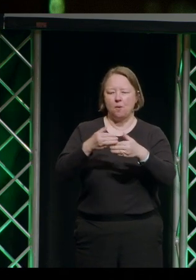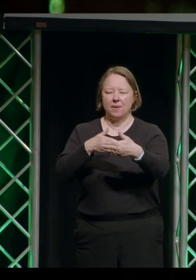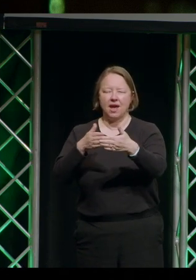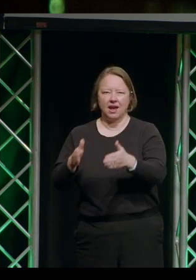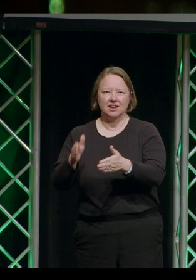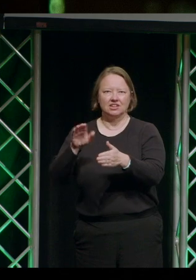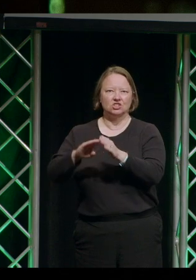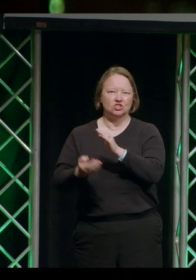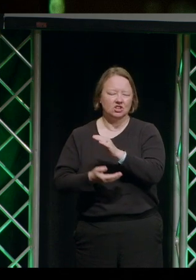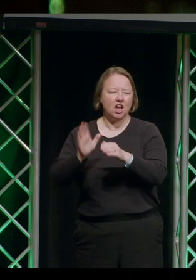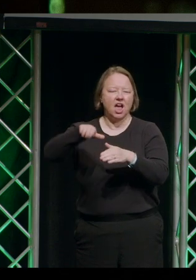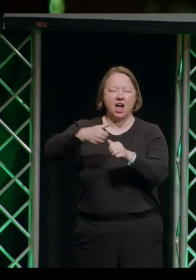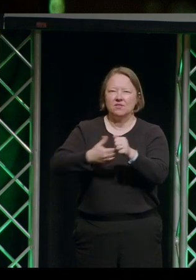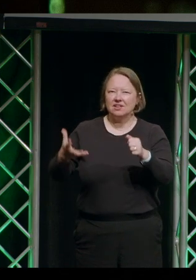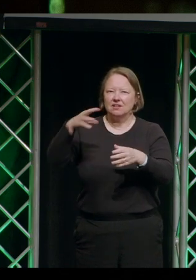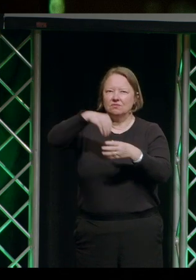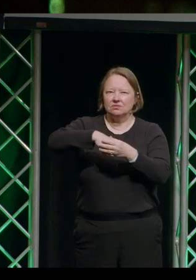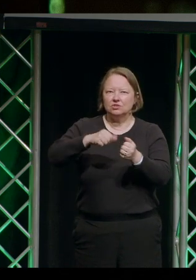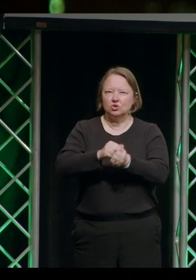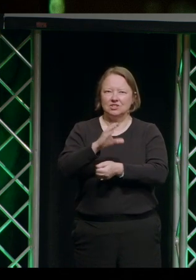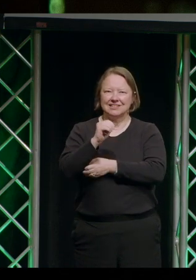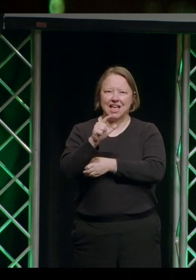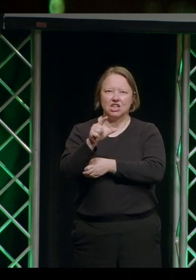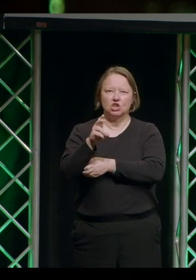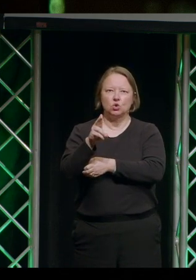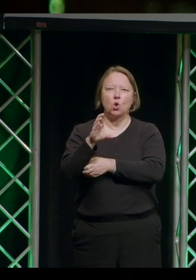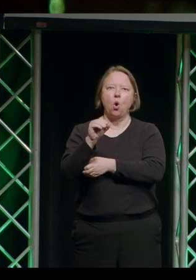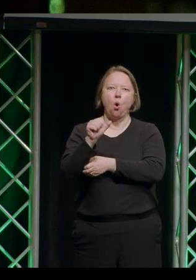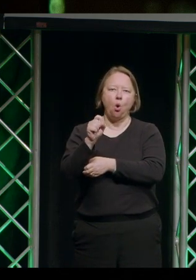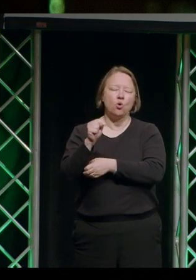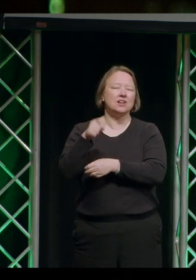into Cellucoat are generally recognized as safe by the FDA.